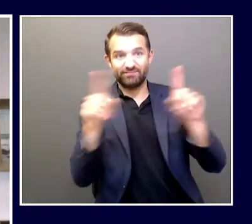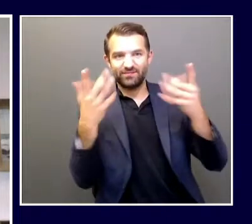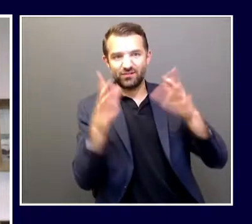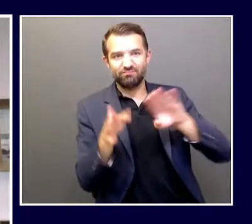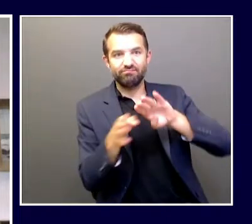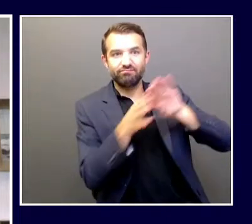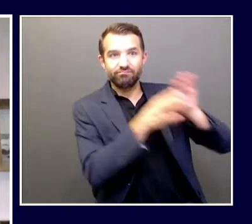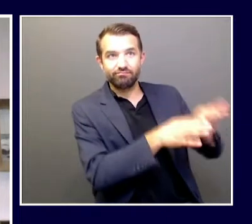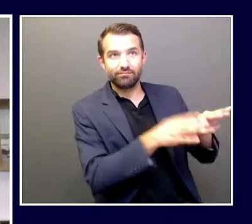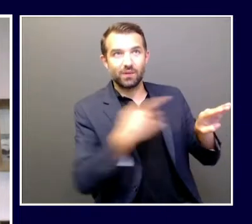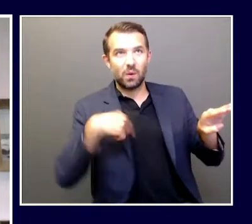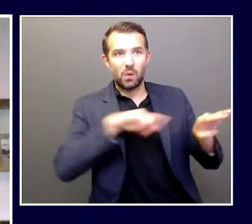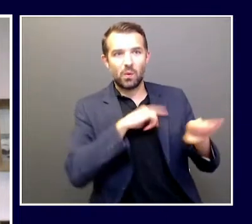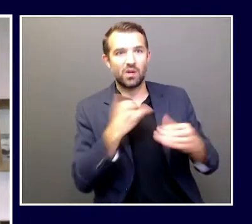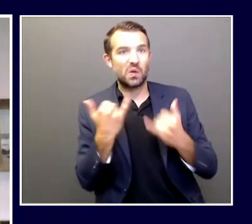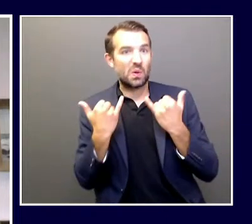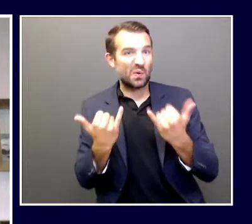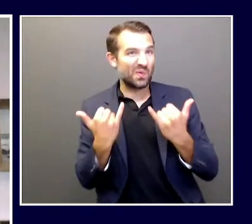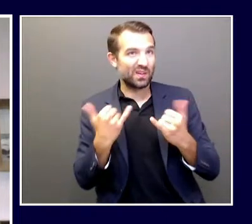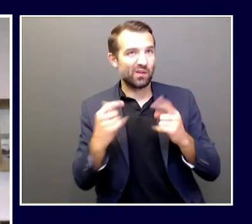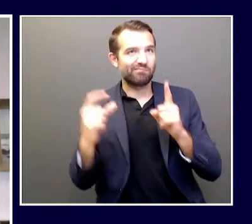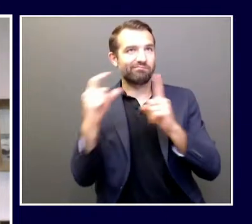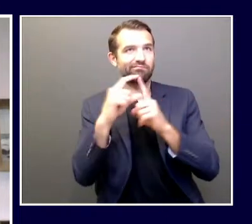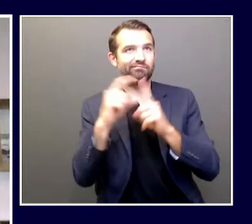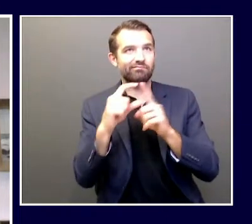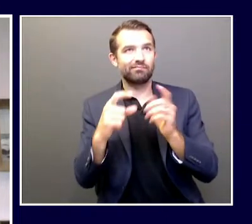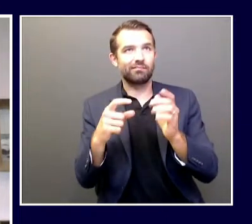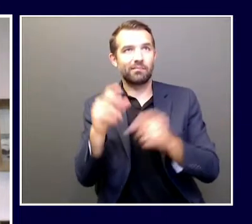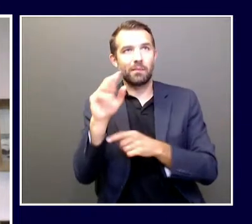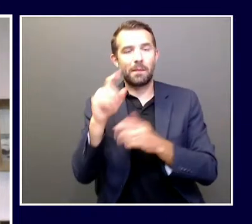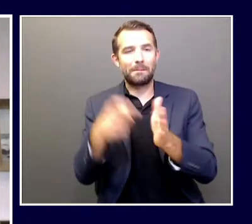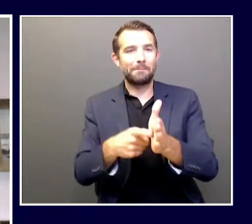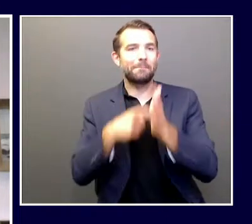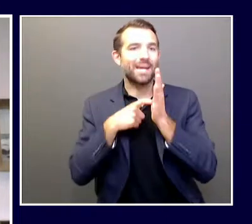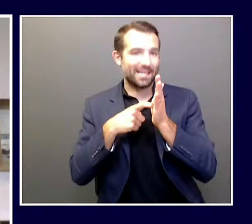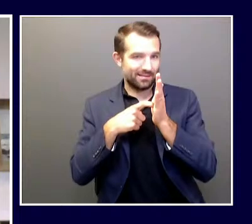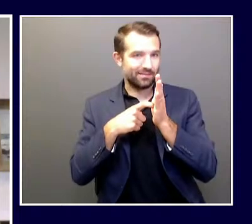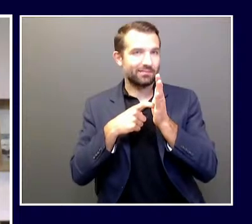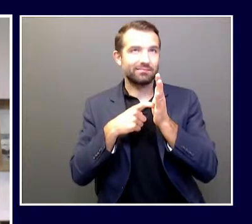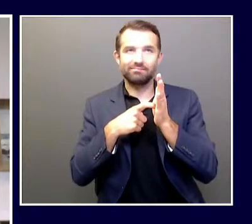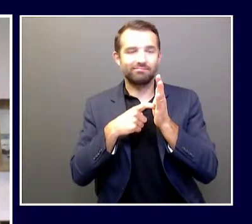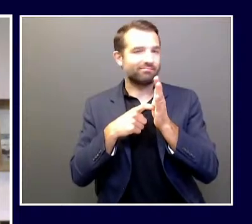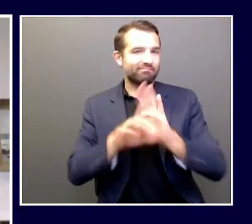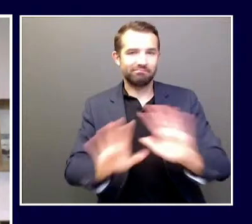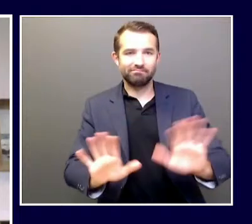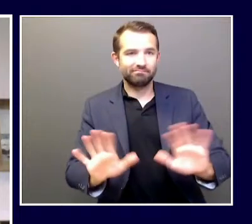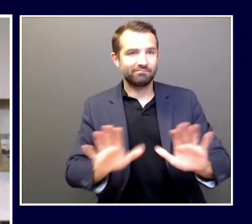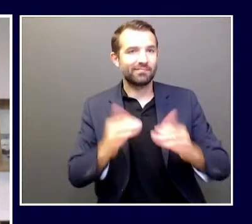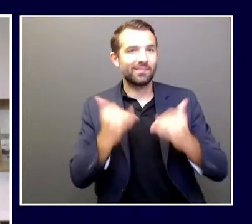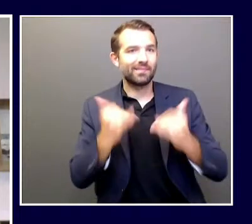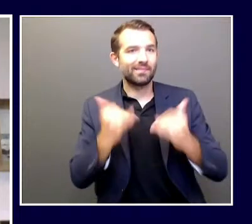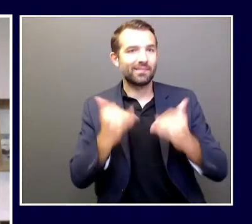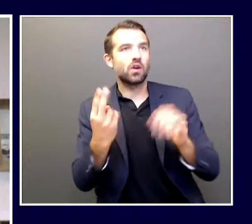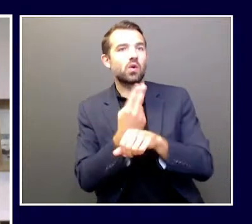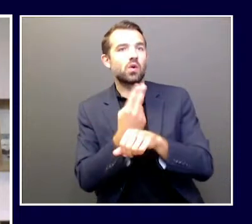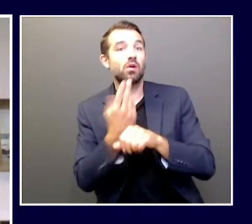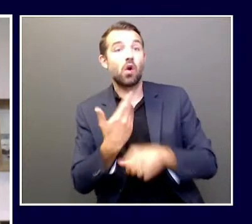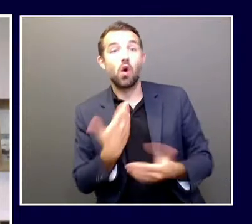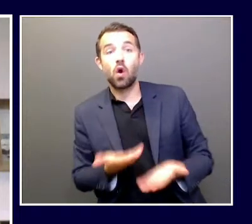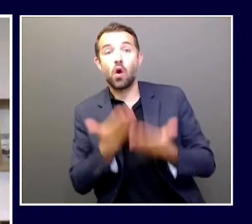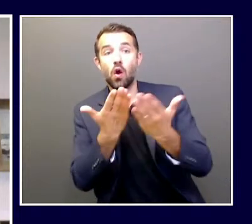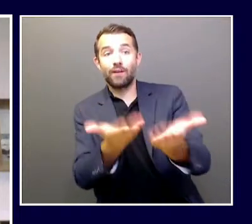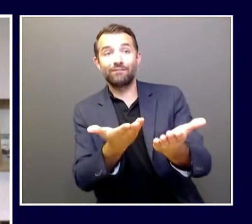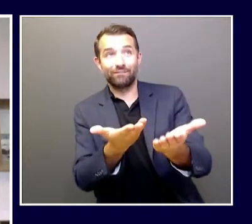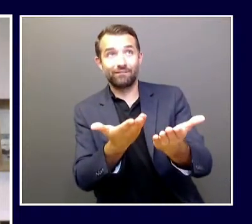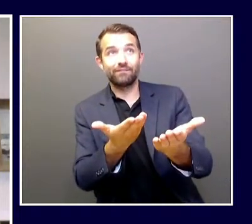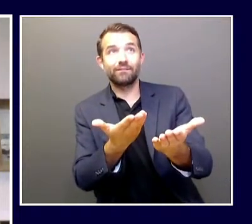recommendations. That is partly because we now have vaccines on board, which are one of the most effective, most exquisitely effective ways